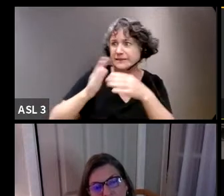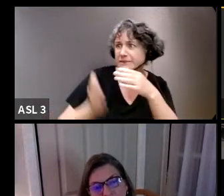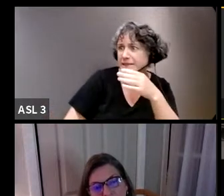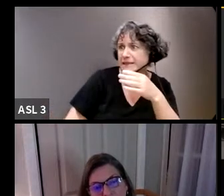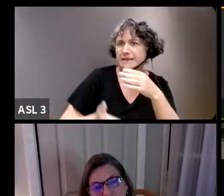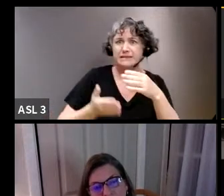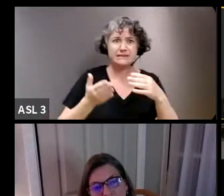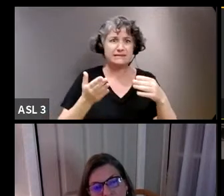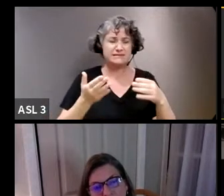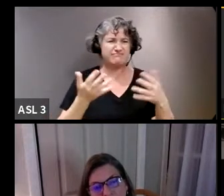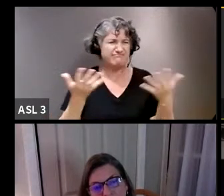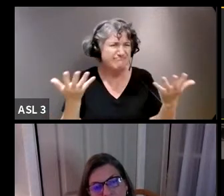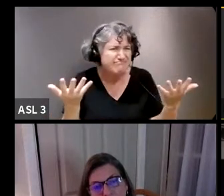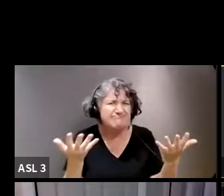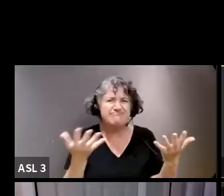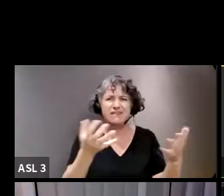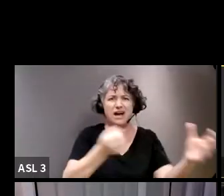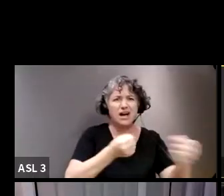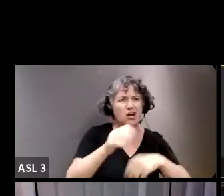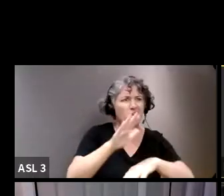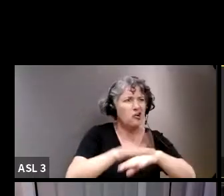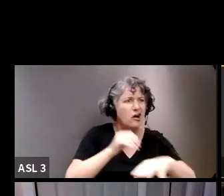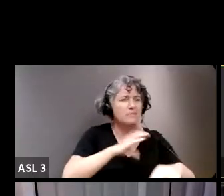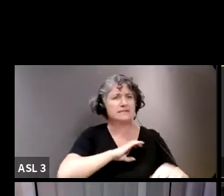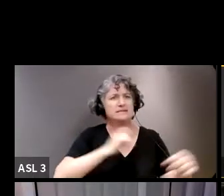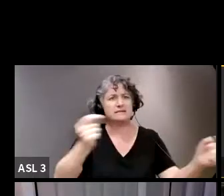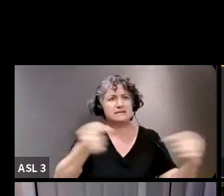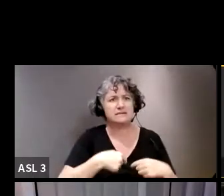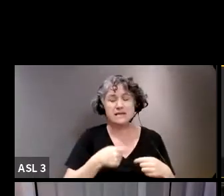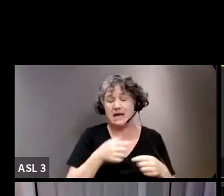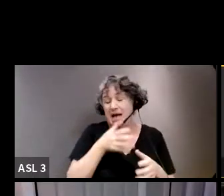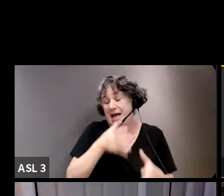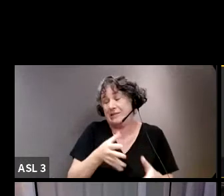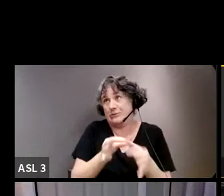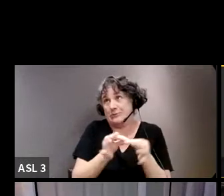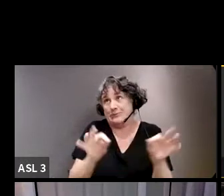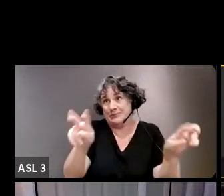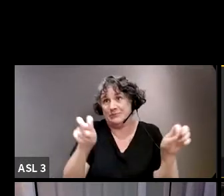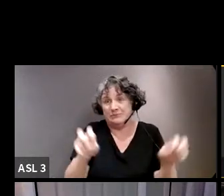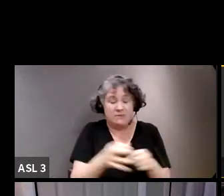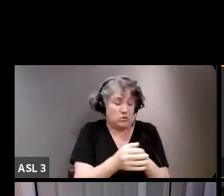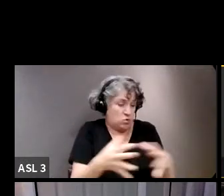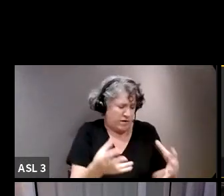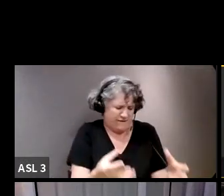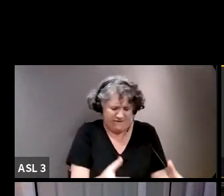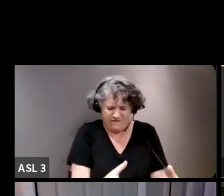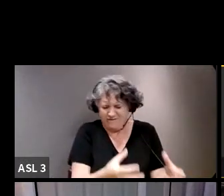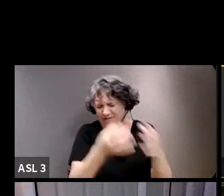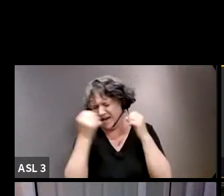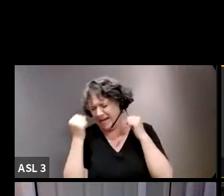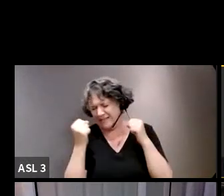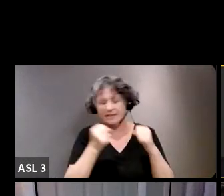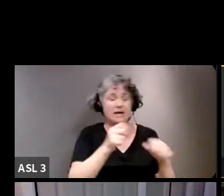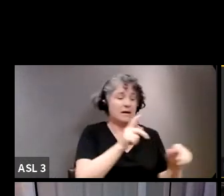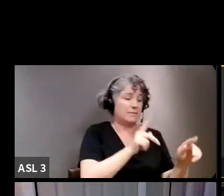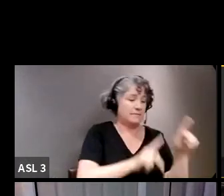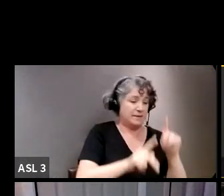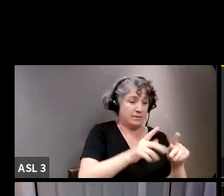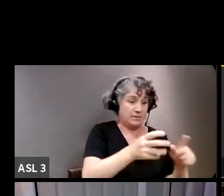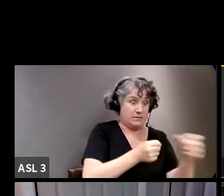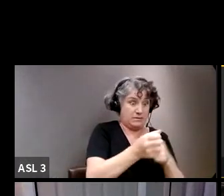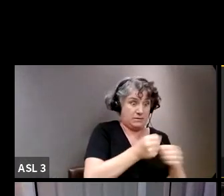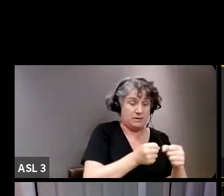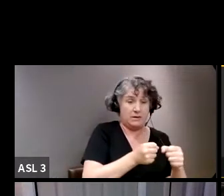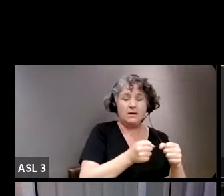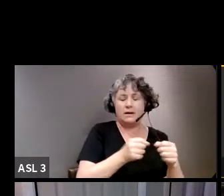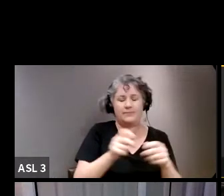so understaffed and i hate to use the term but the police to population we are a growing city growing crazily we don't have the police to answer the calls in some of